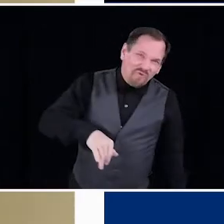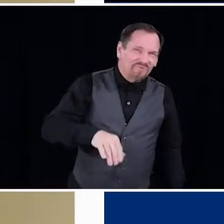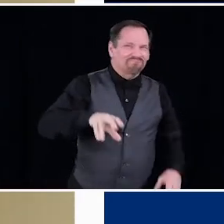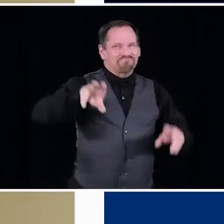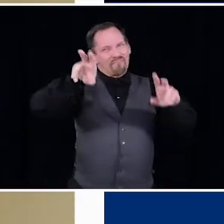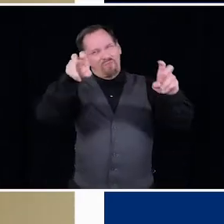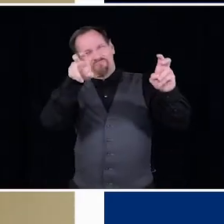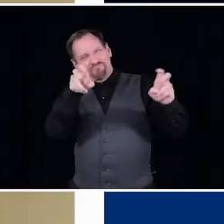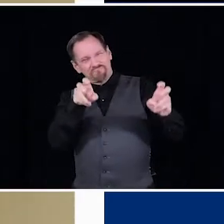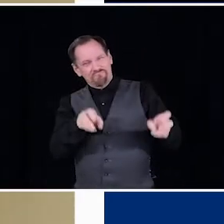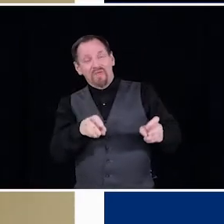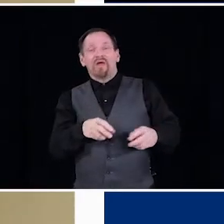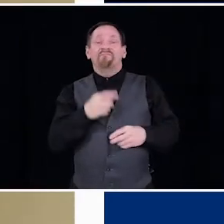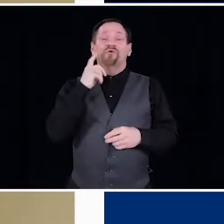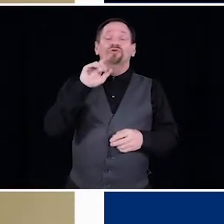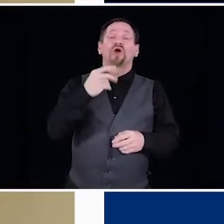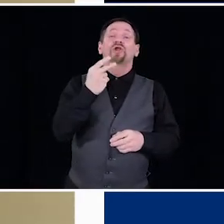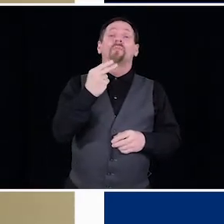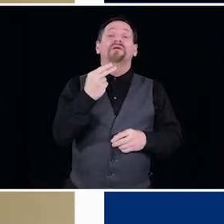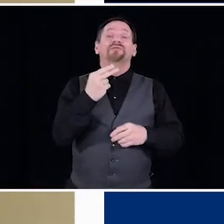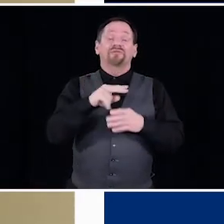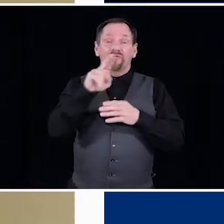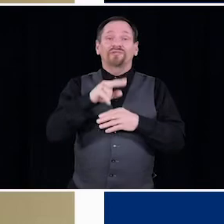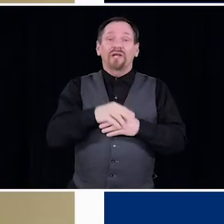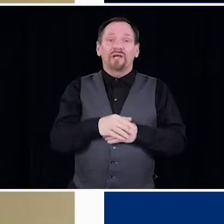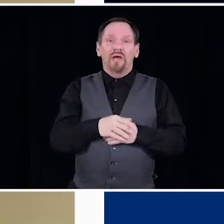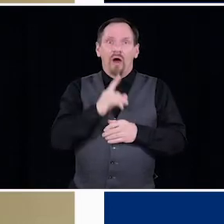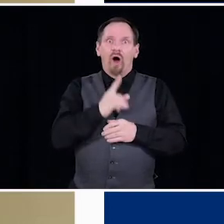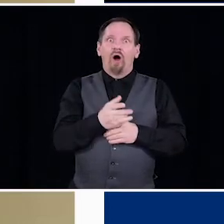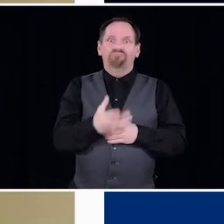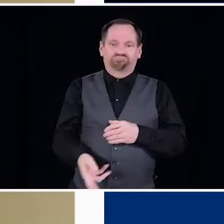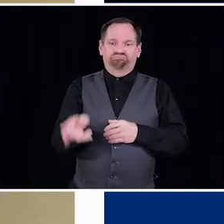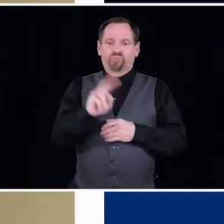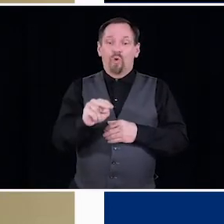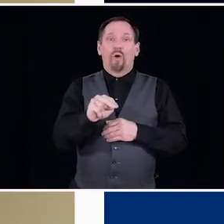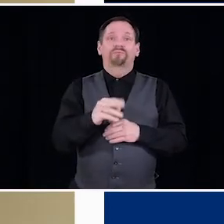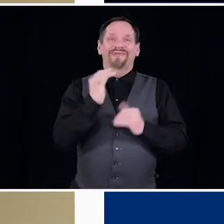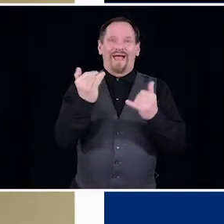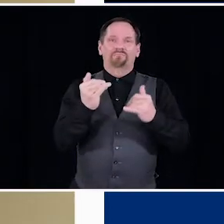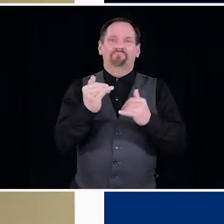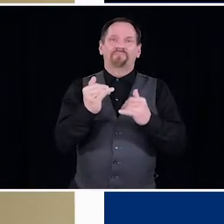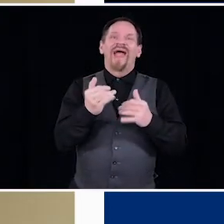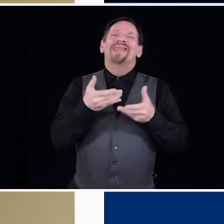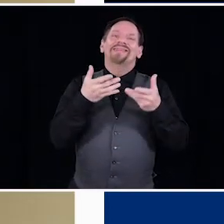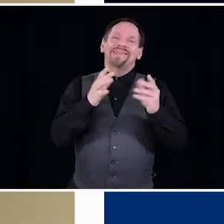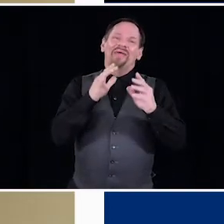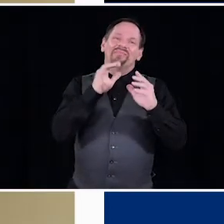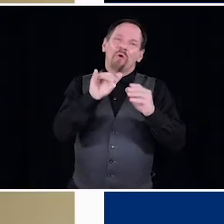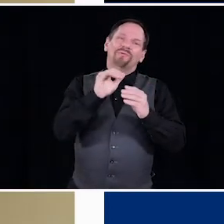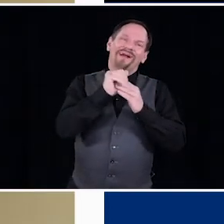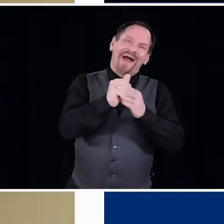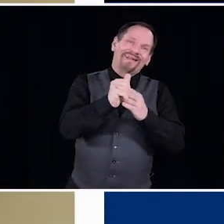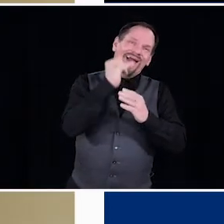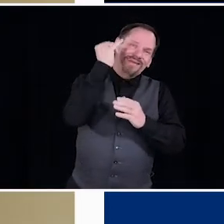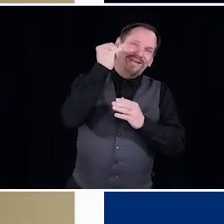University now belong to you. Let them shape the engineers and leaders that you become.